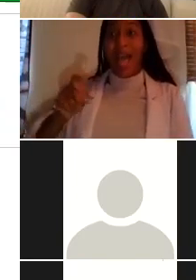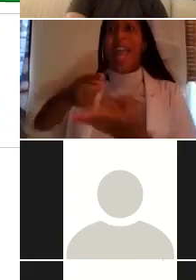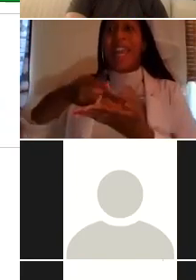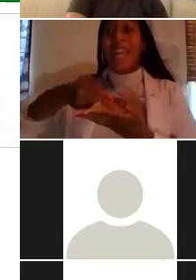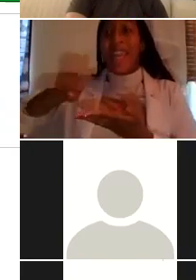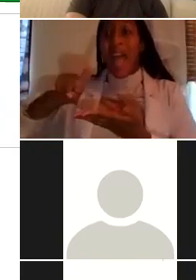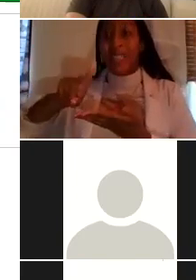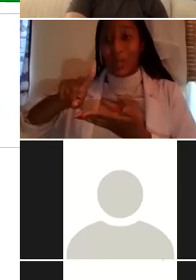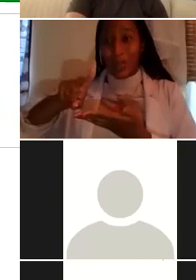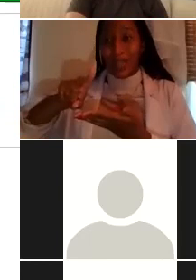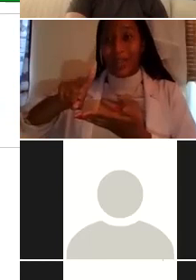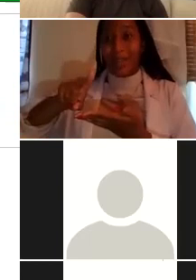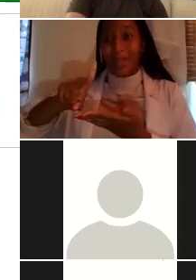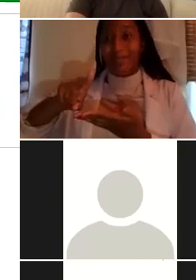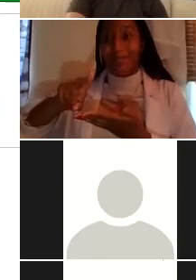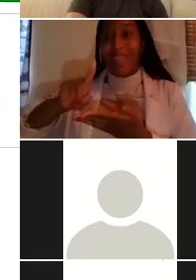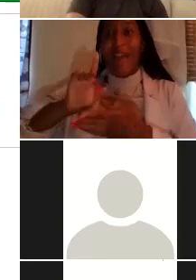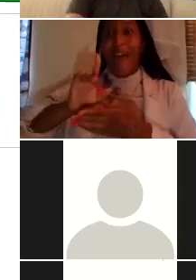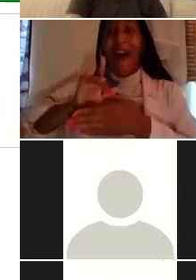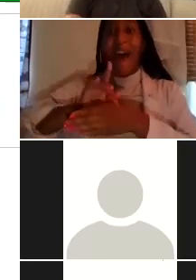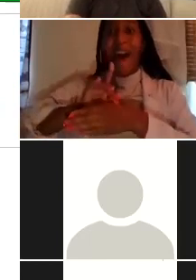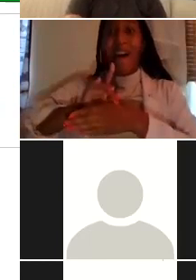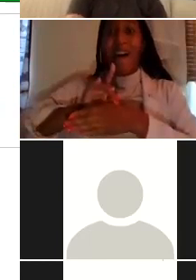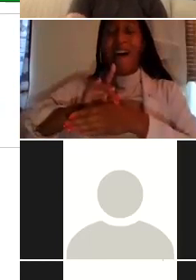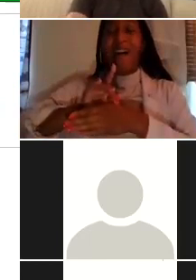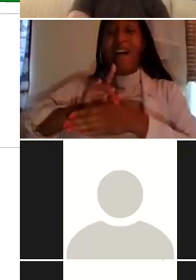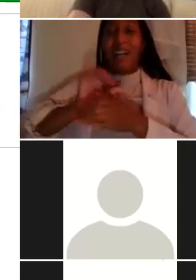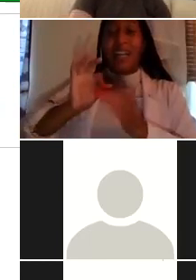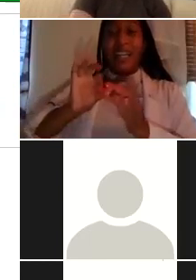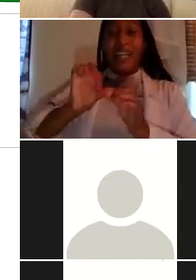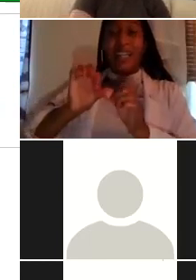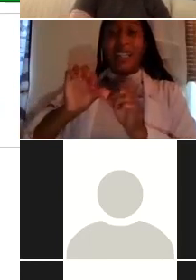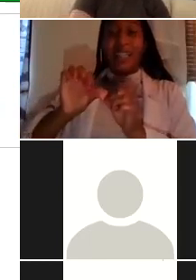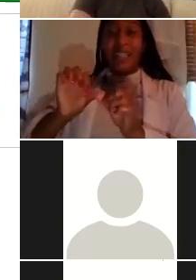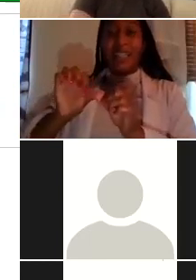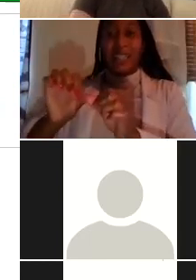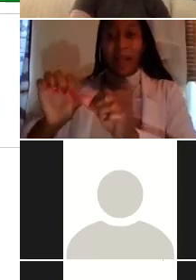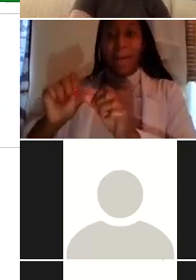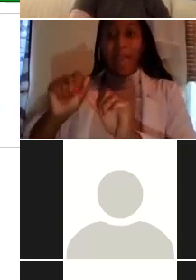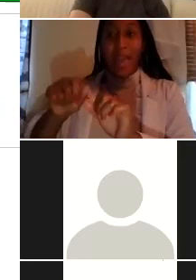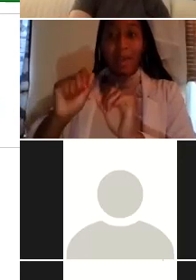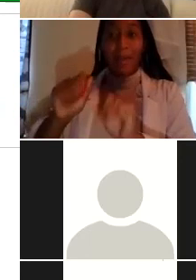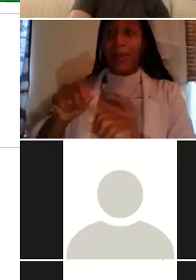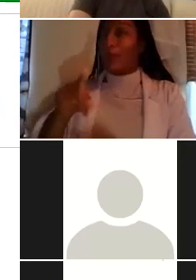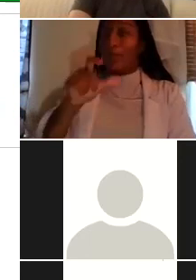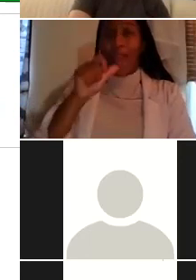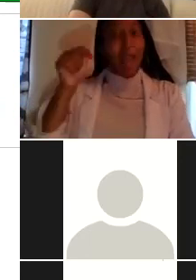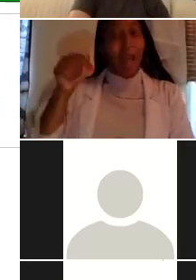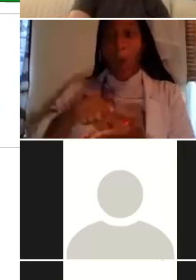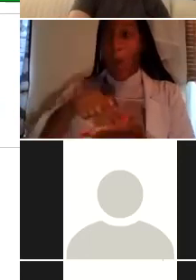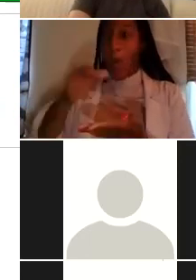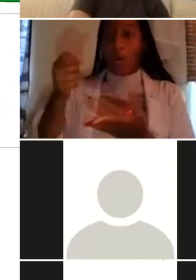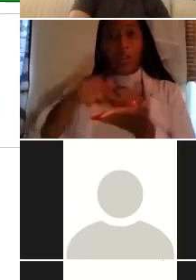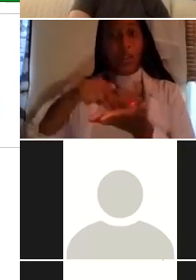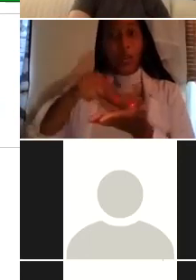give you a little bit more time to deal with it. Okay. You don't have to turn that in on Saturday as well. You got